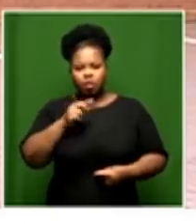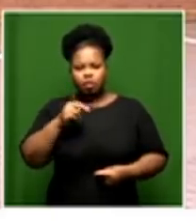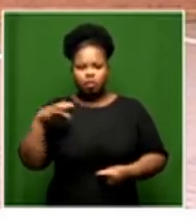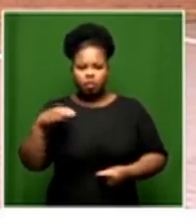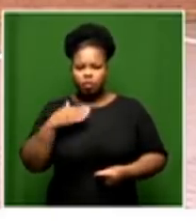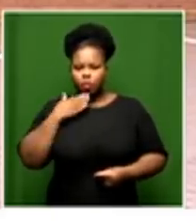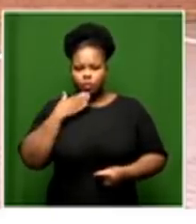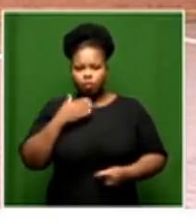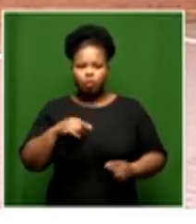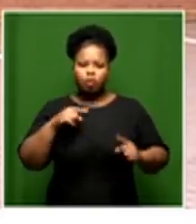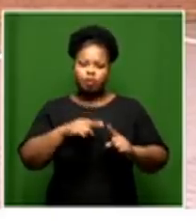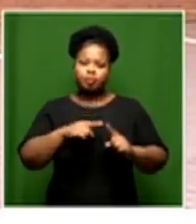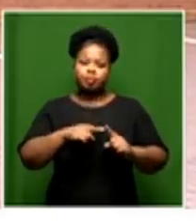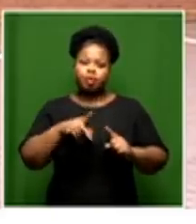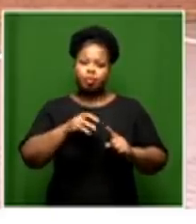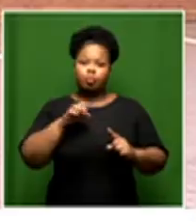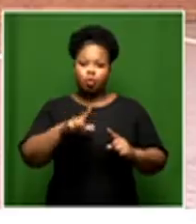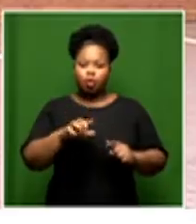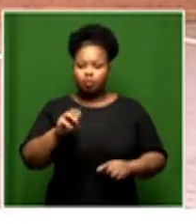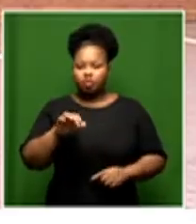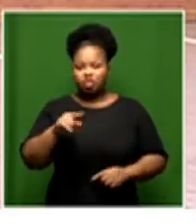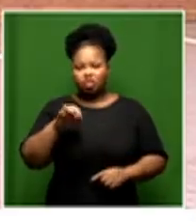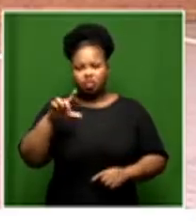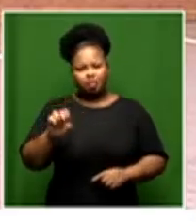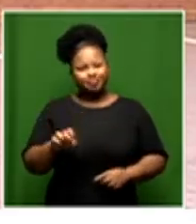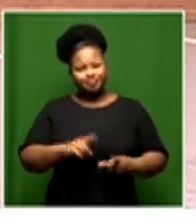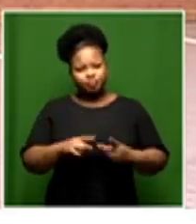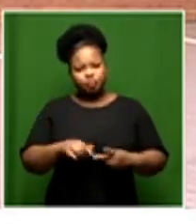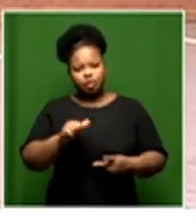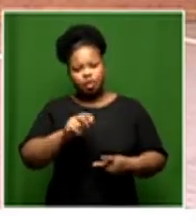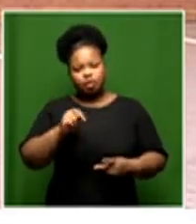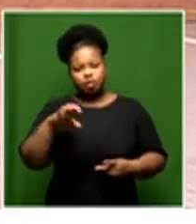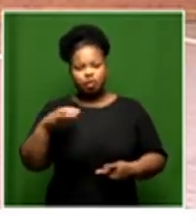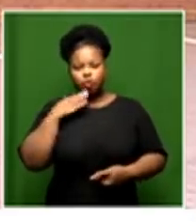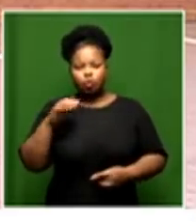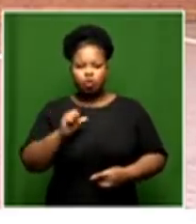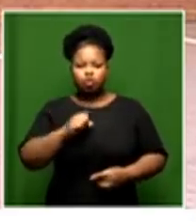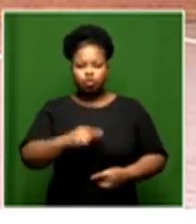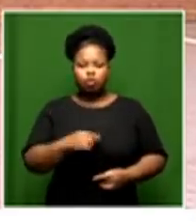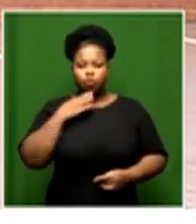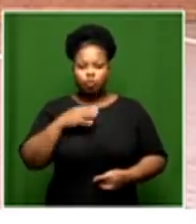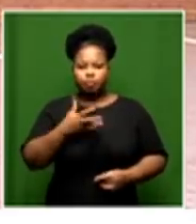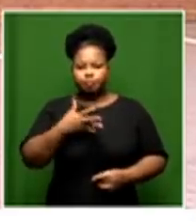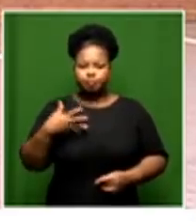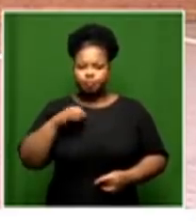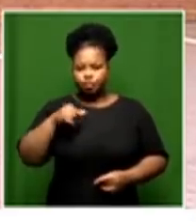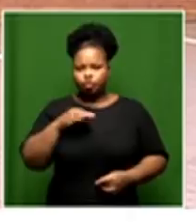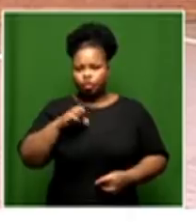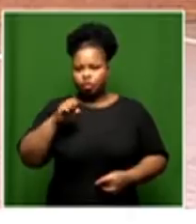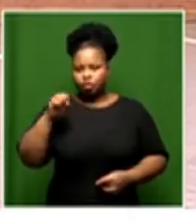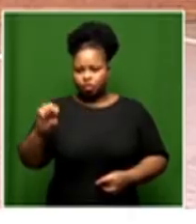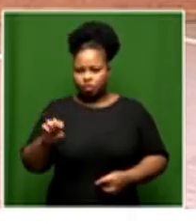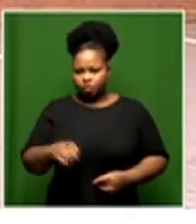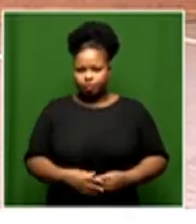Mr. Mthembu, and the ANC's Deputy Secretary General, Mthembu Duarte. And, they're just saying